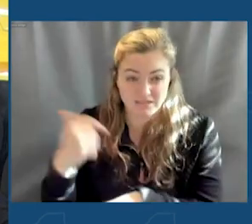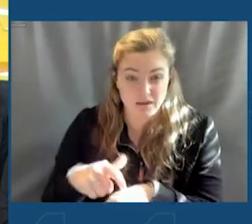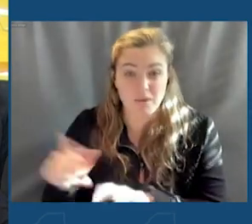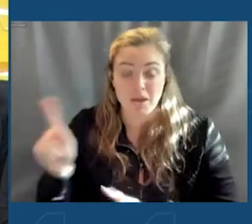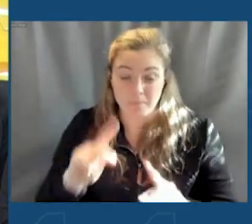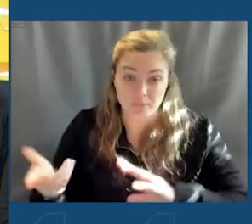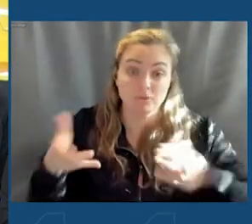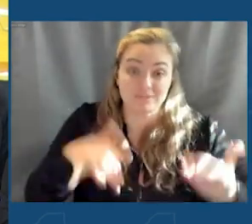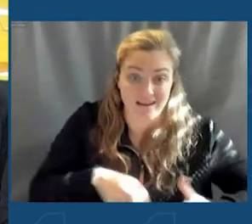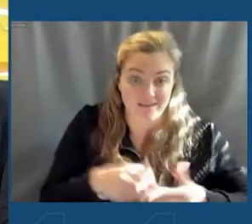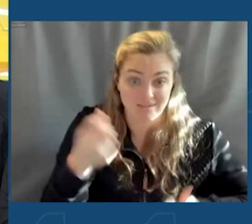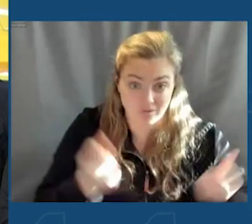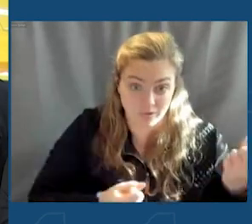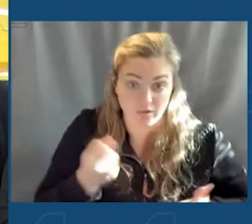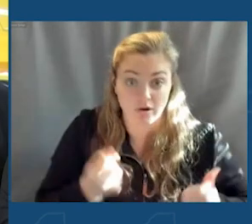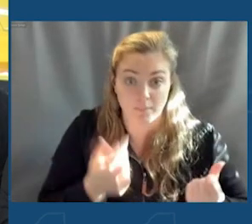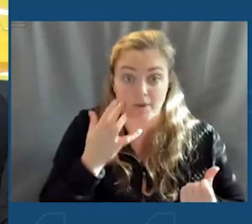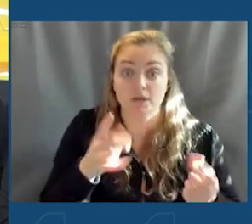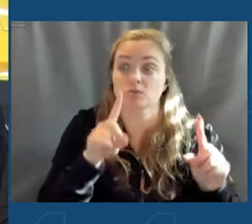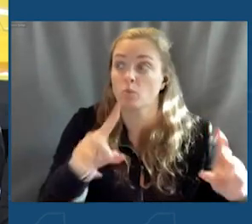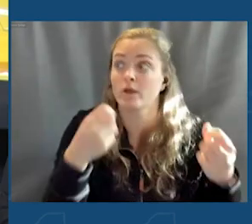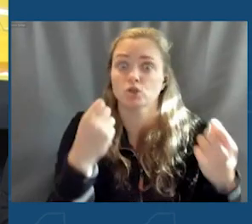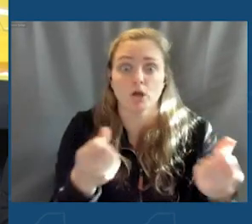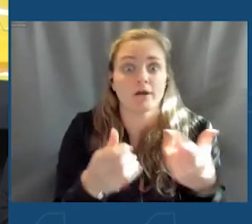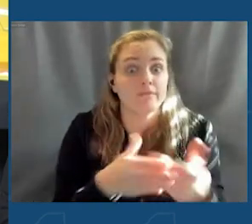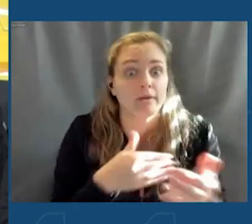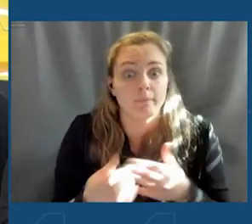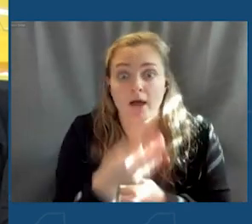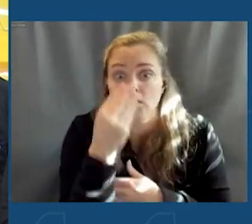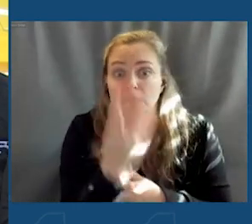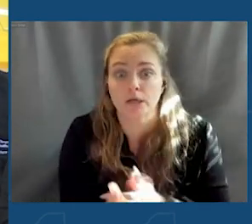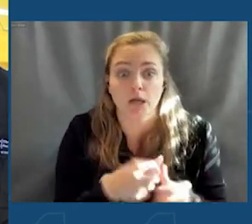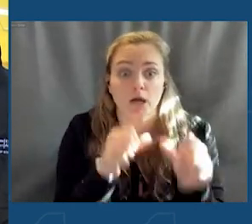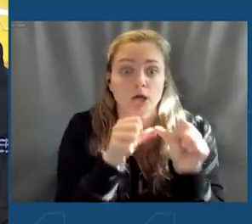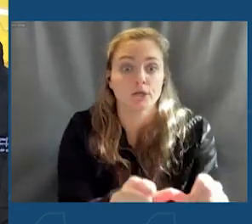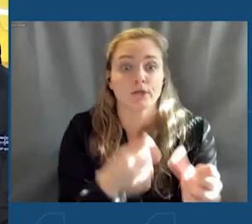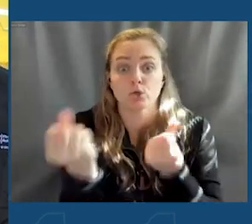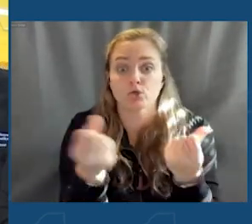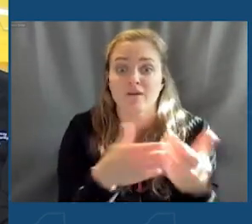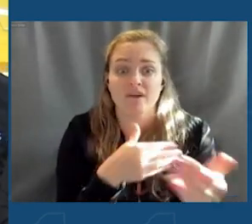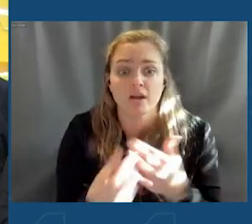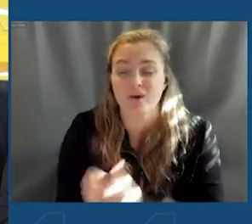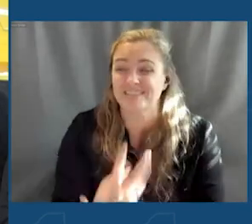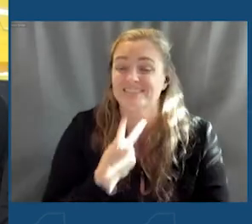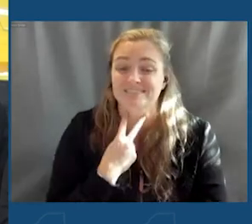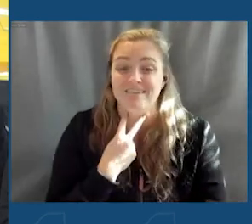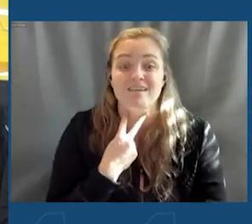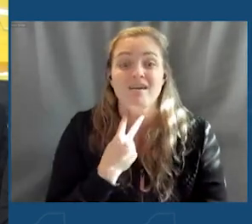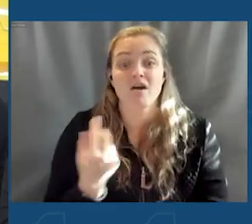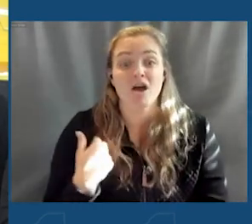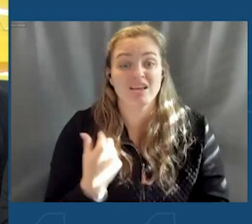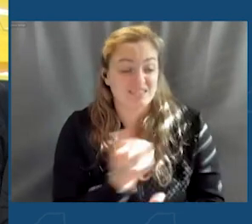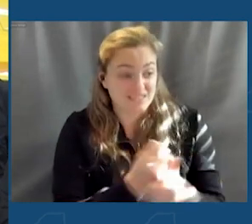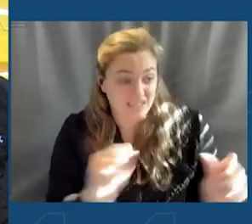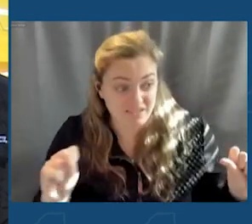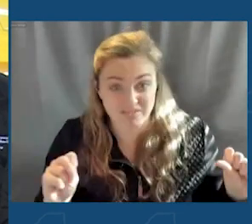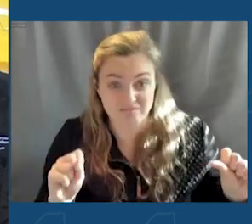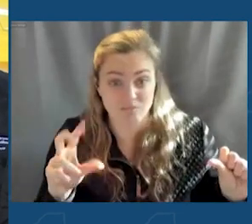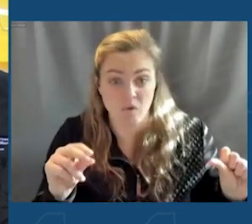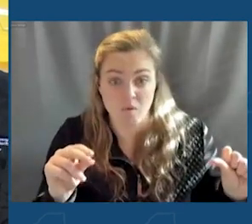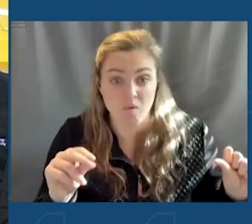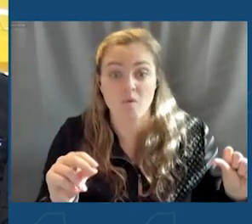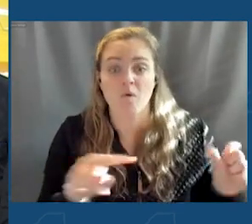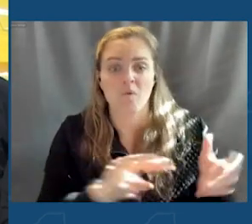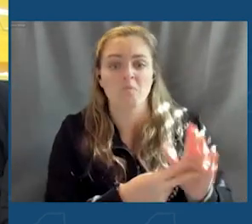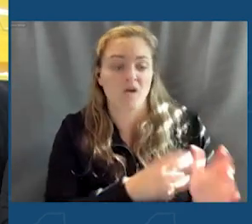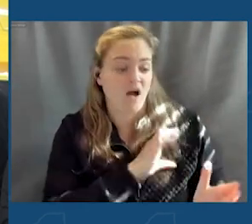in their vehicles because they went out and they got stuck and the weather was so bad we could not get to them for at least 24 hours. We know that